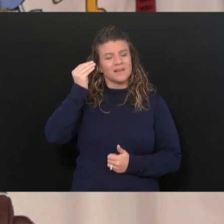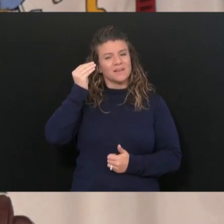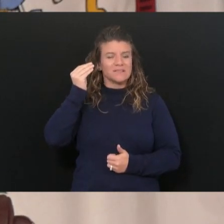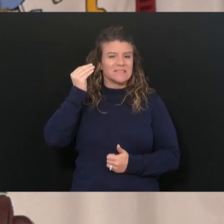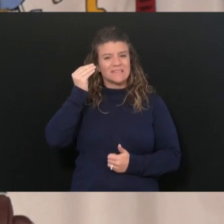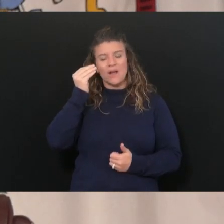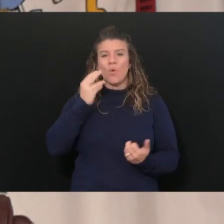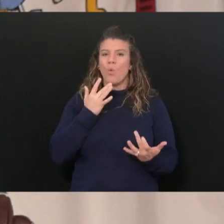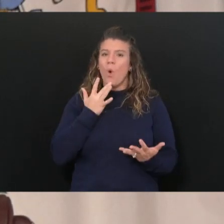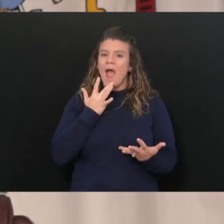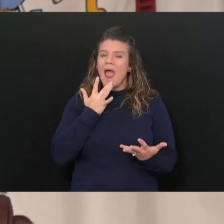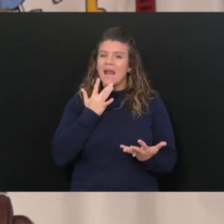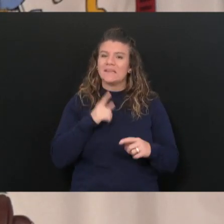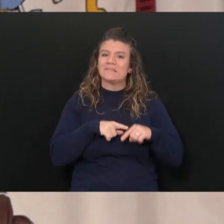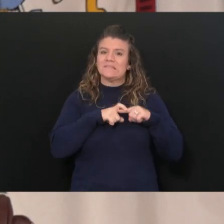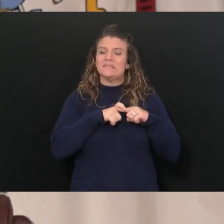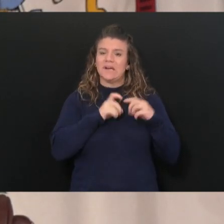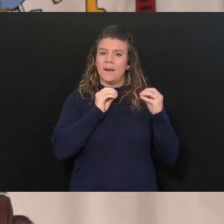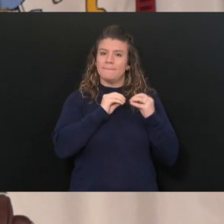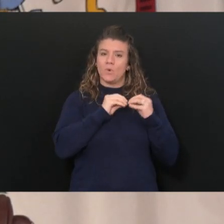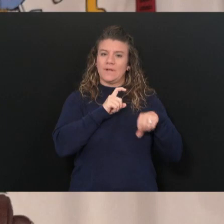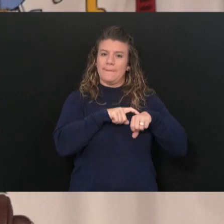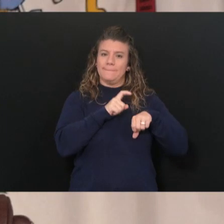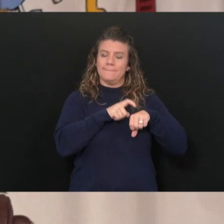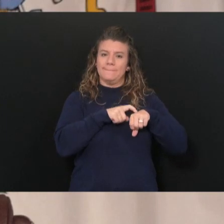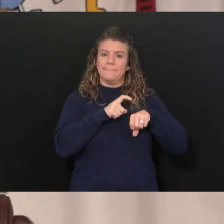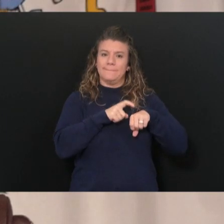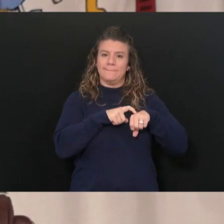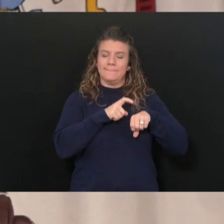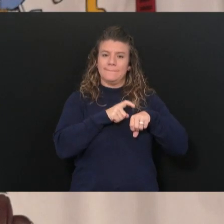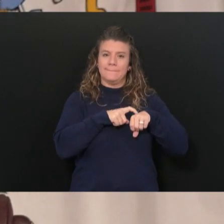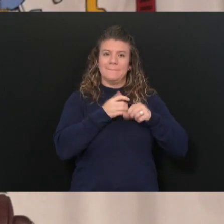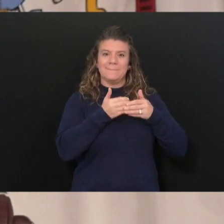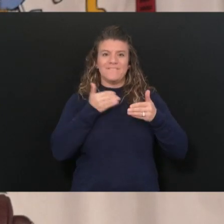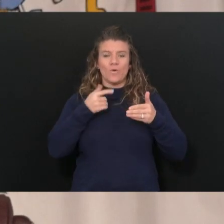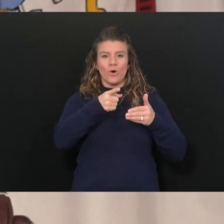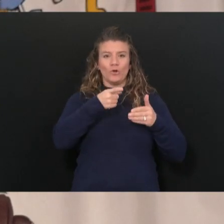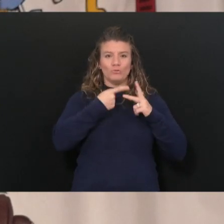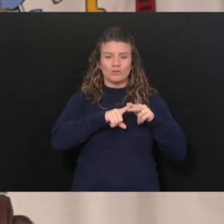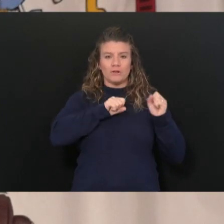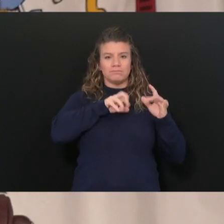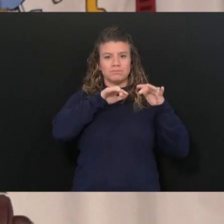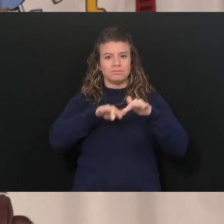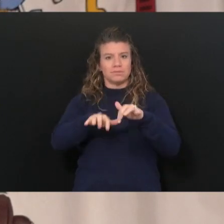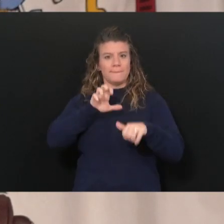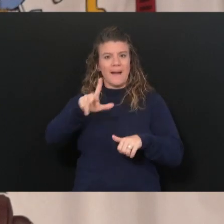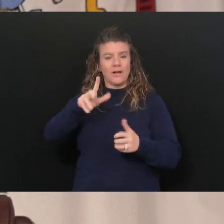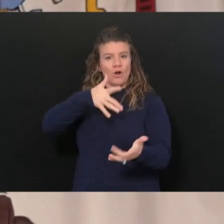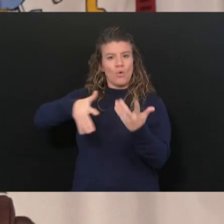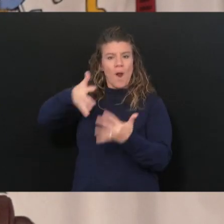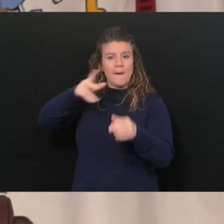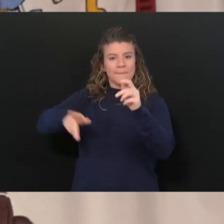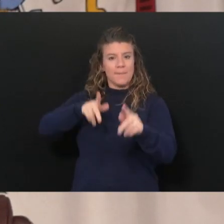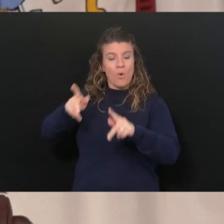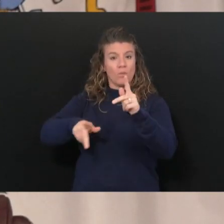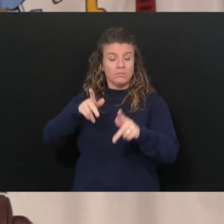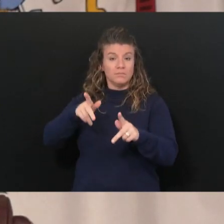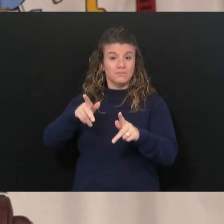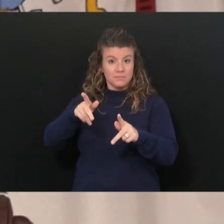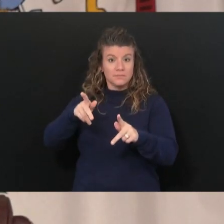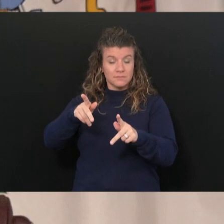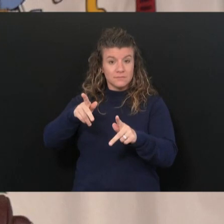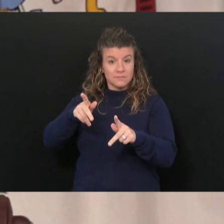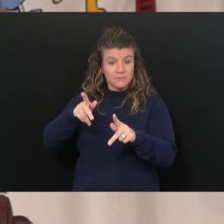little extra time before you're starting to congregate together. A lot of the elderly